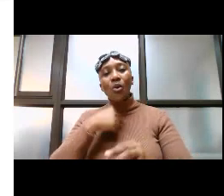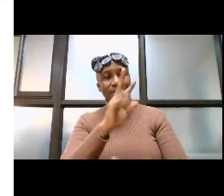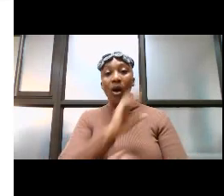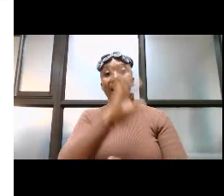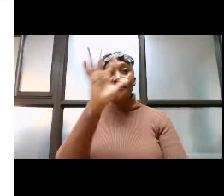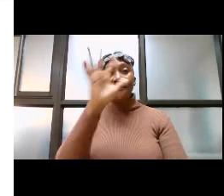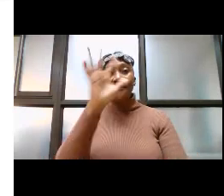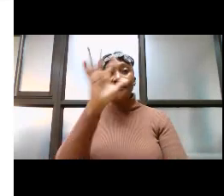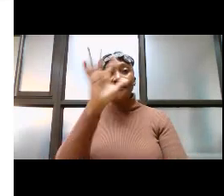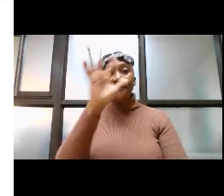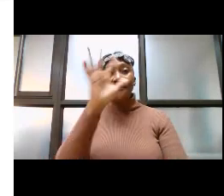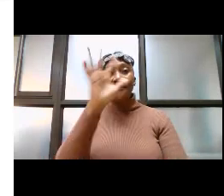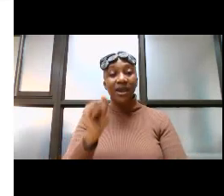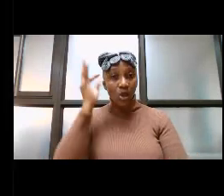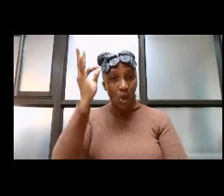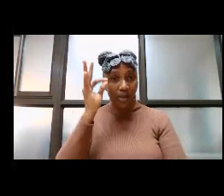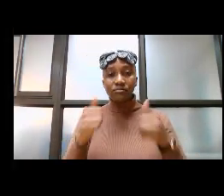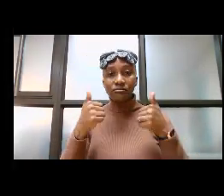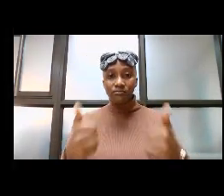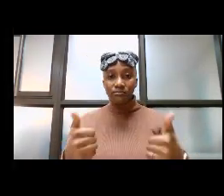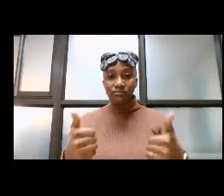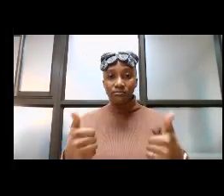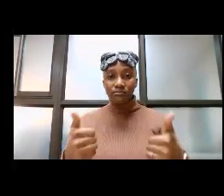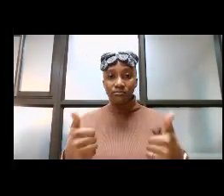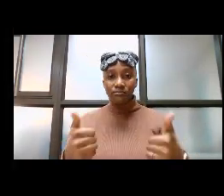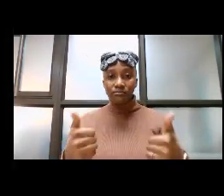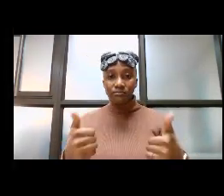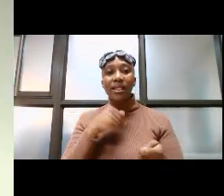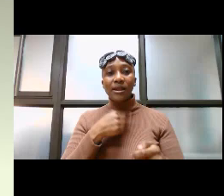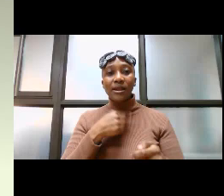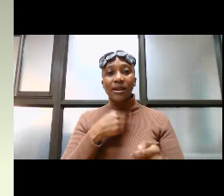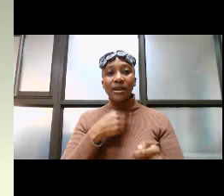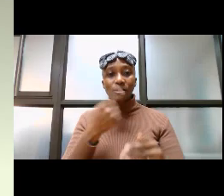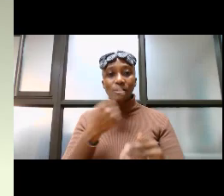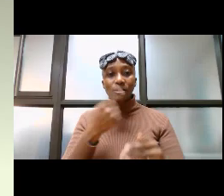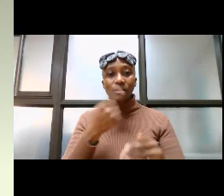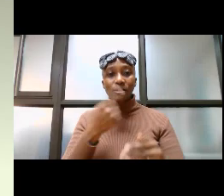right. So let's get to this.